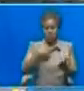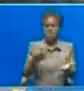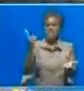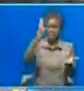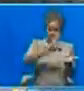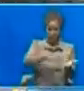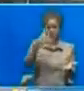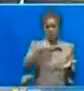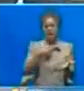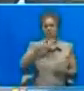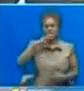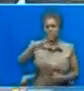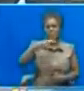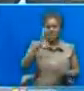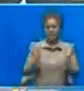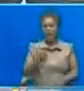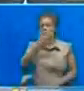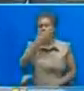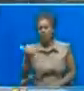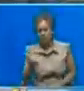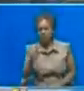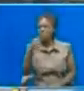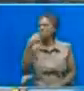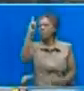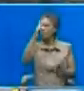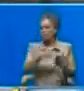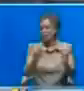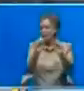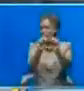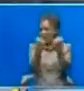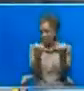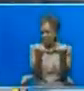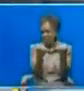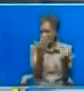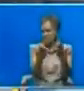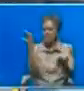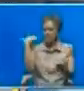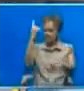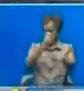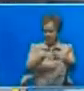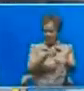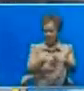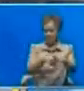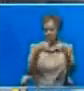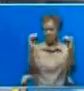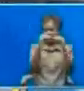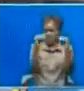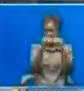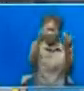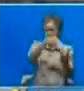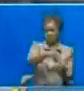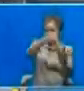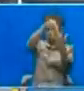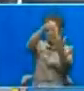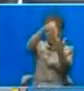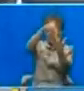of being an impartial speaker. I think what you are referring to is what happened the last session, the special session